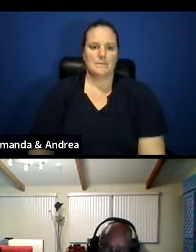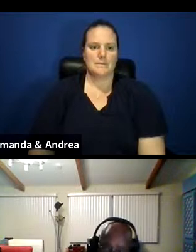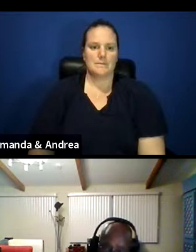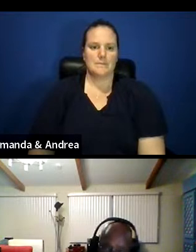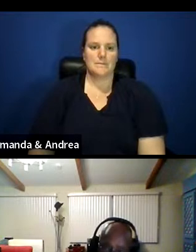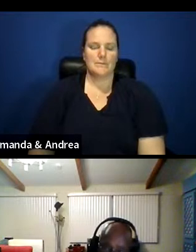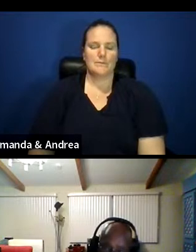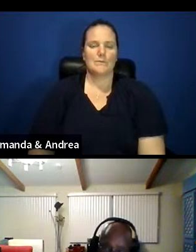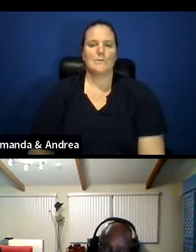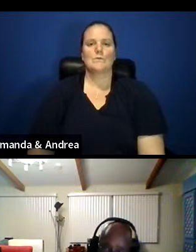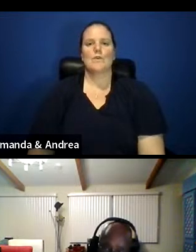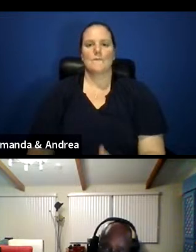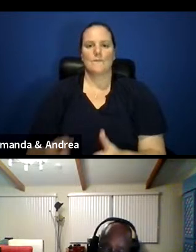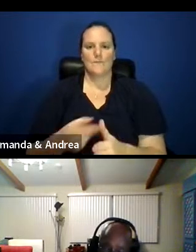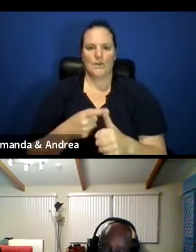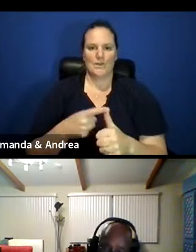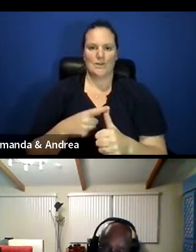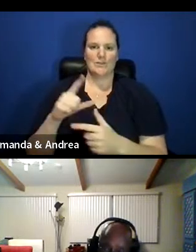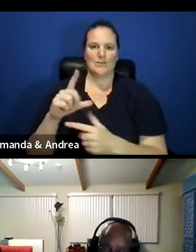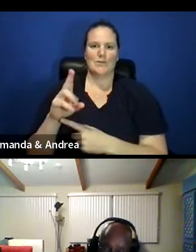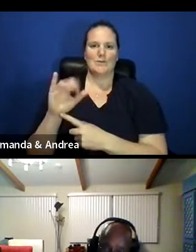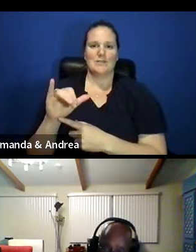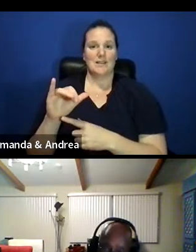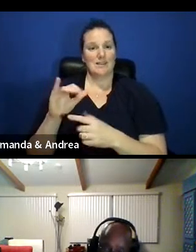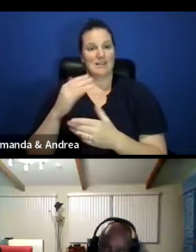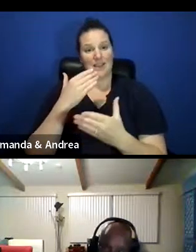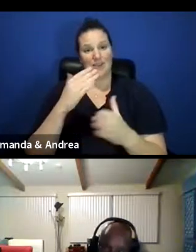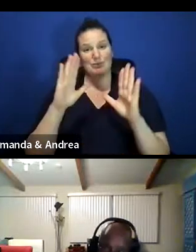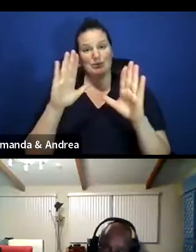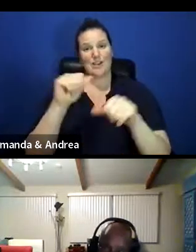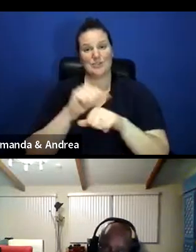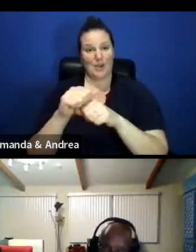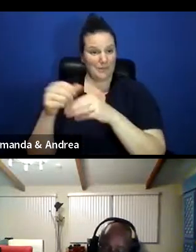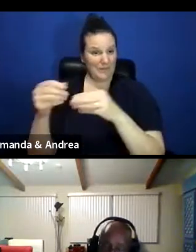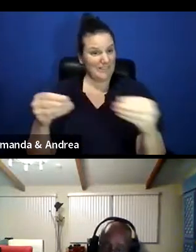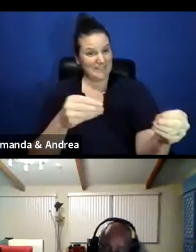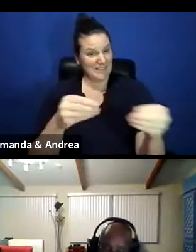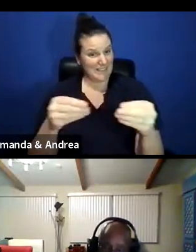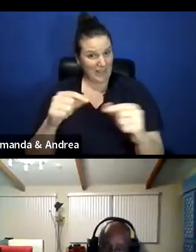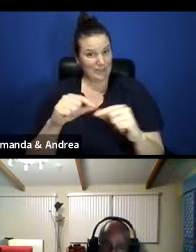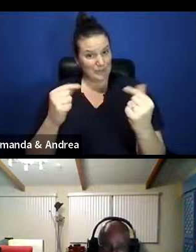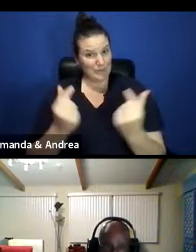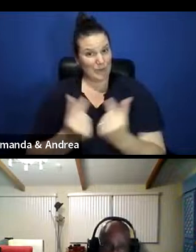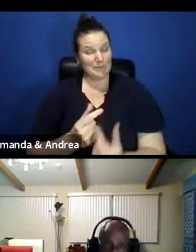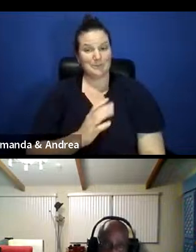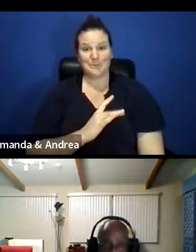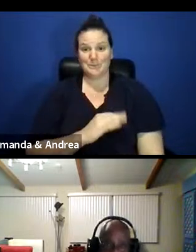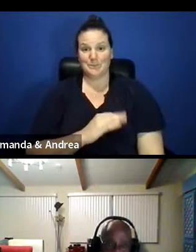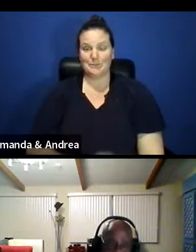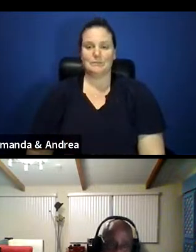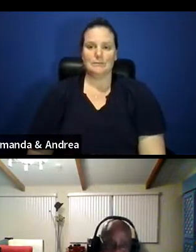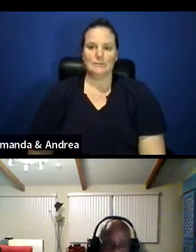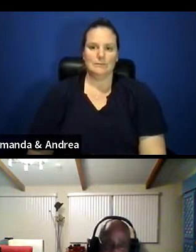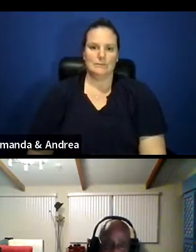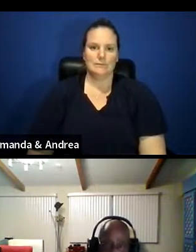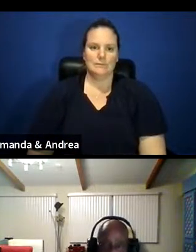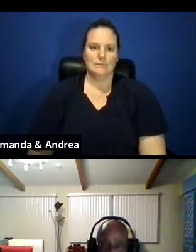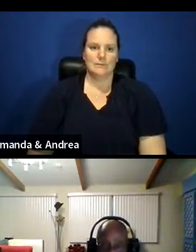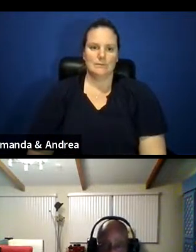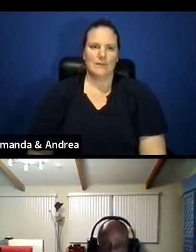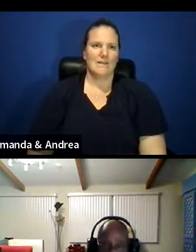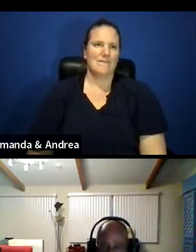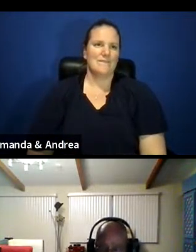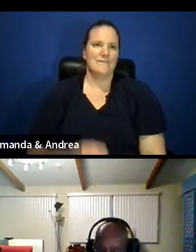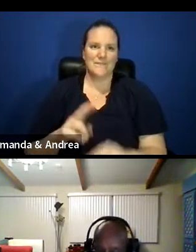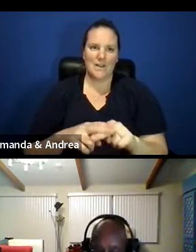So first off, Lucy, thank you for doing a great job of facilitating this group. This has been fun.